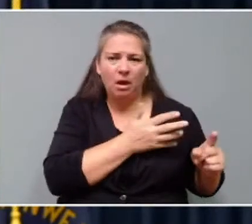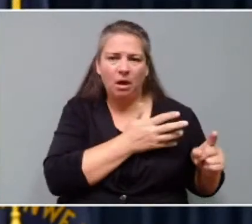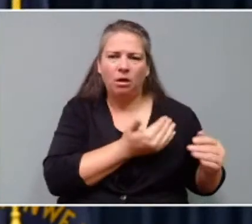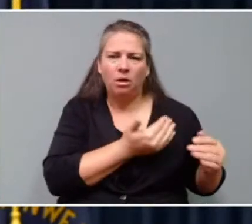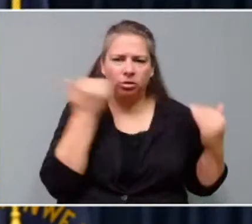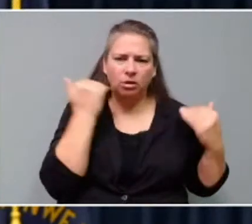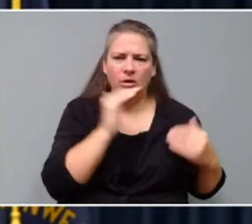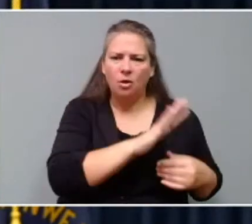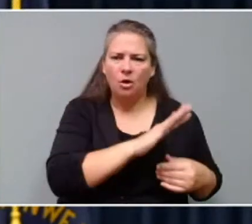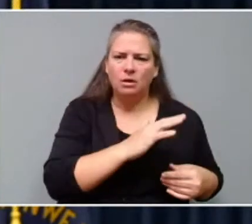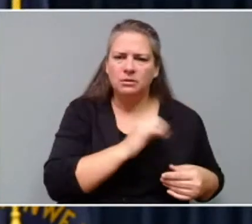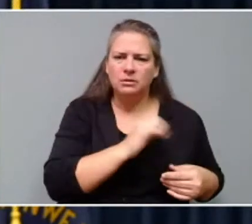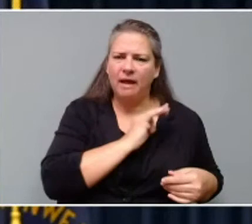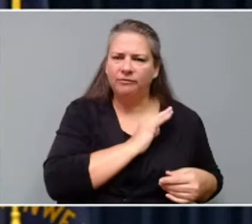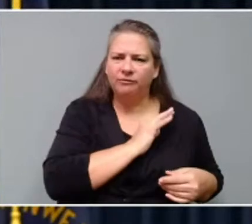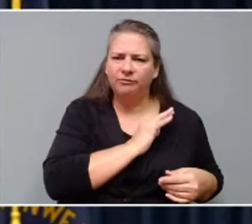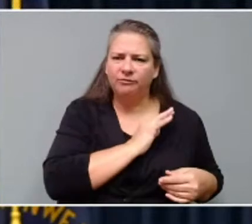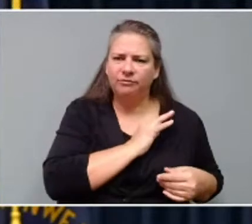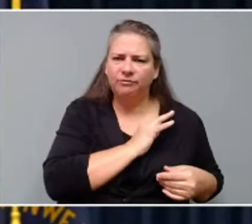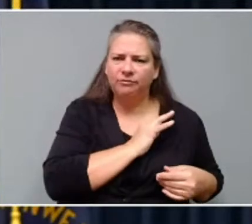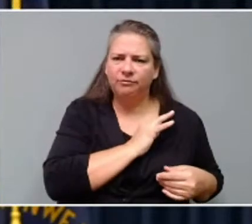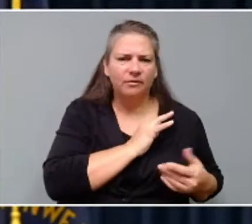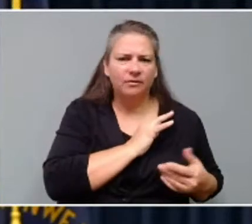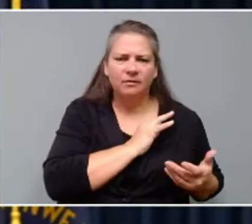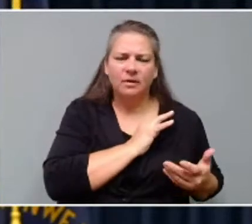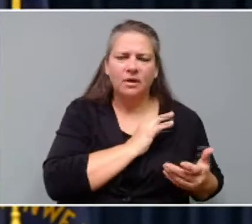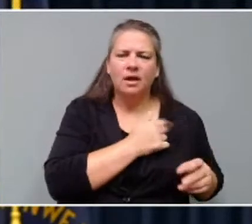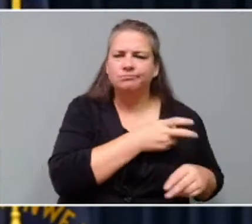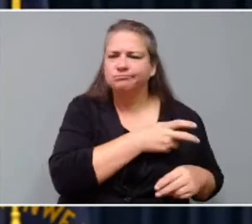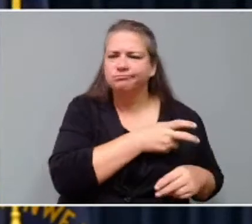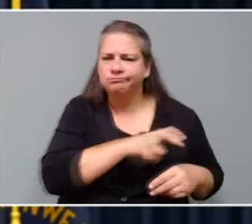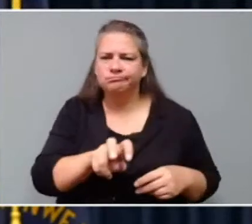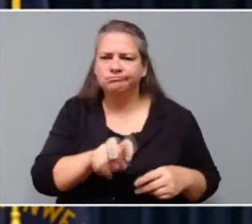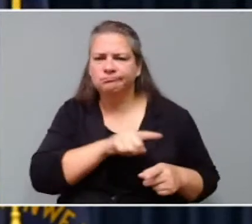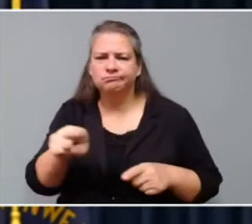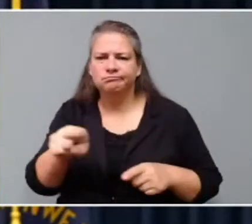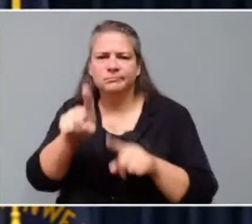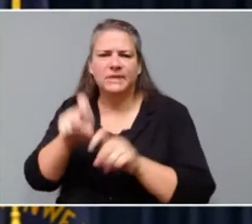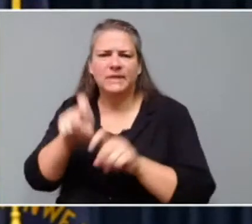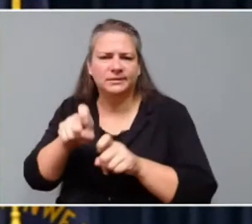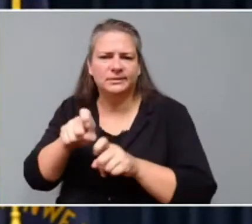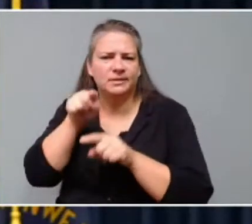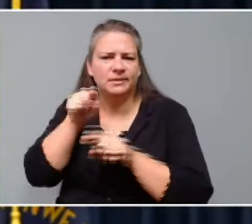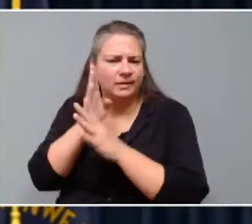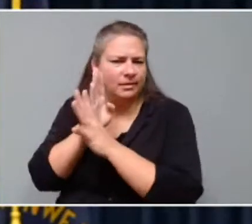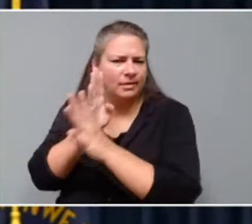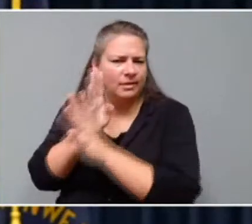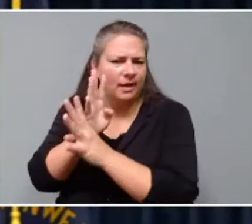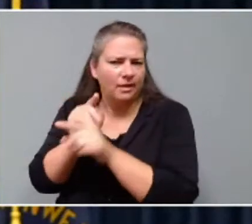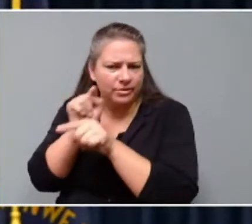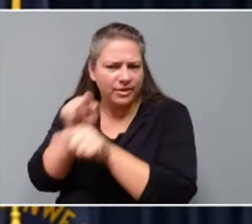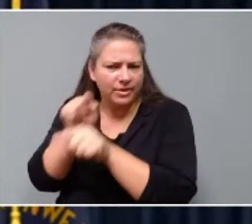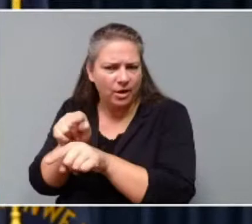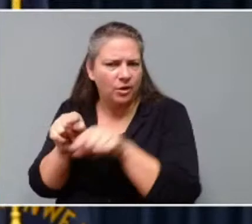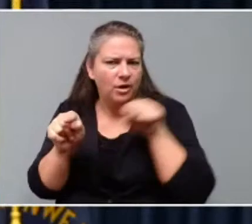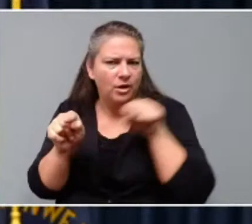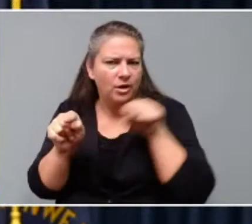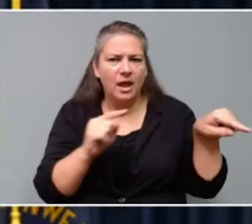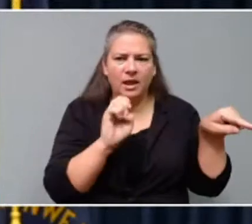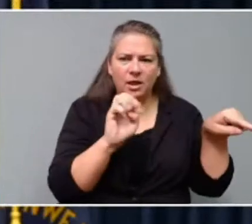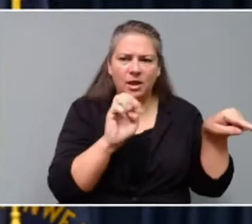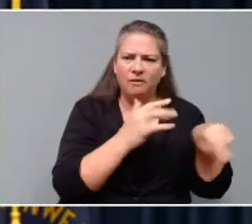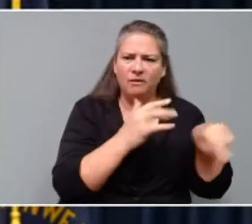them open up more beds. We've done that at Pikeville Medical Center. We've done that at St. Clair. I think we did that at